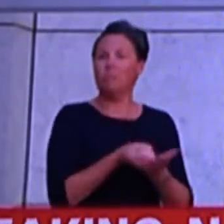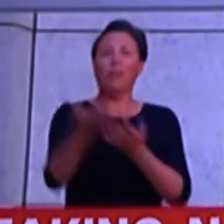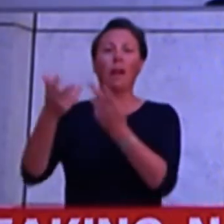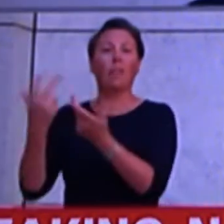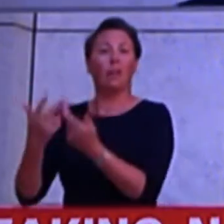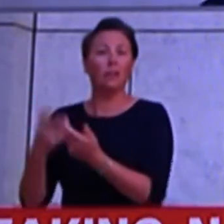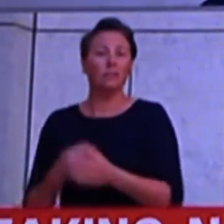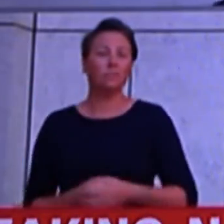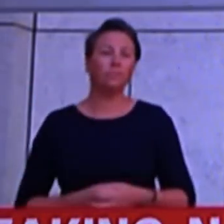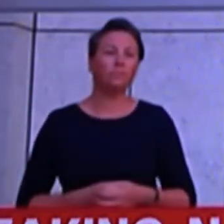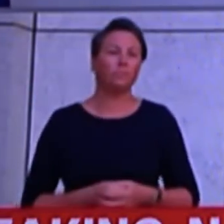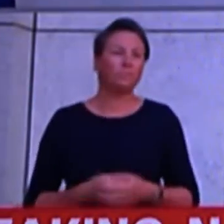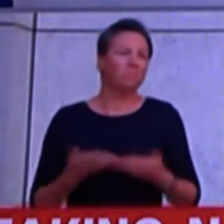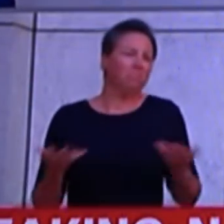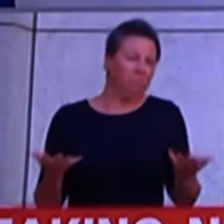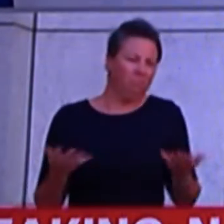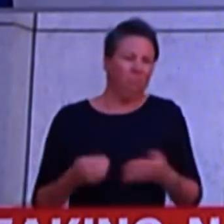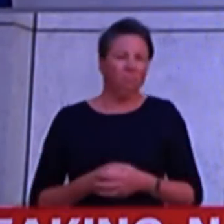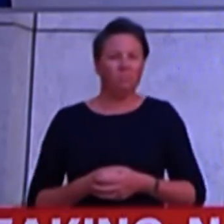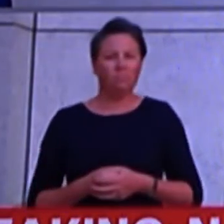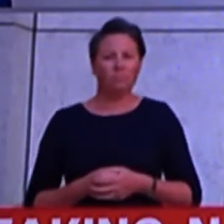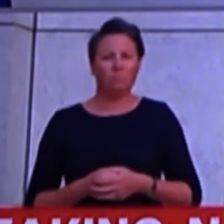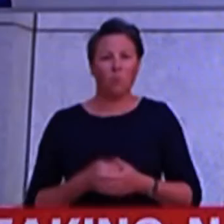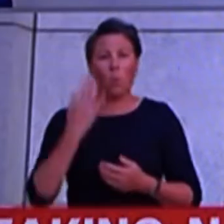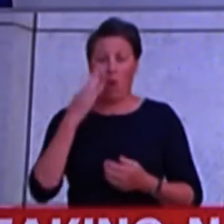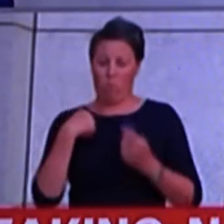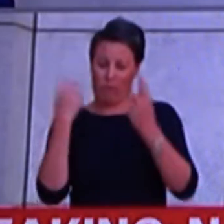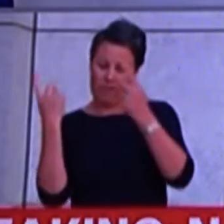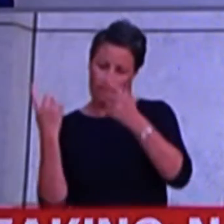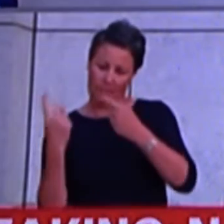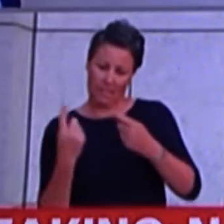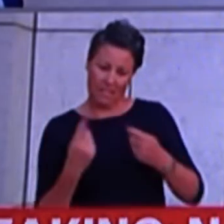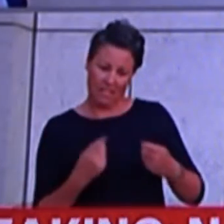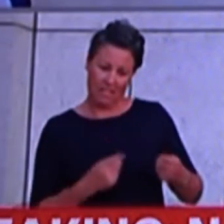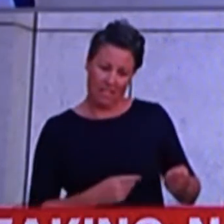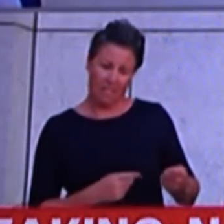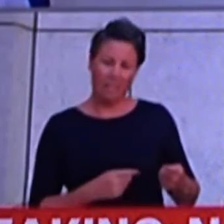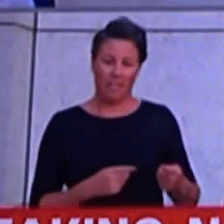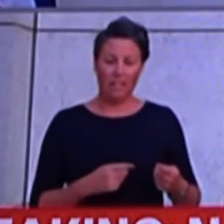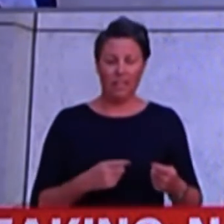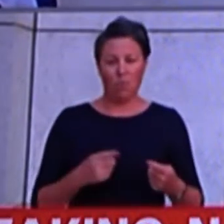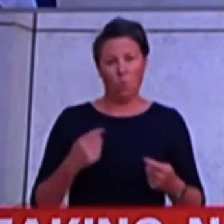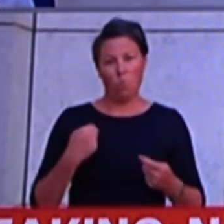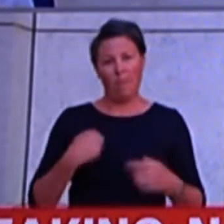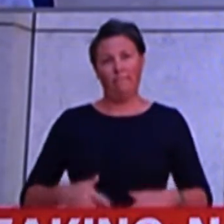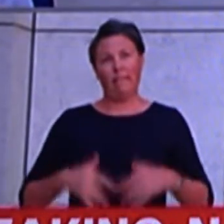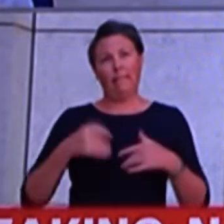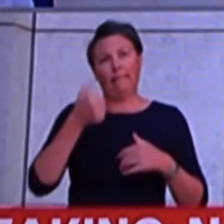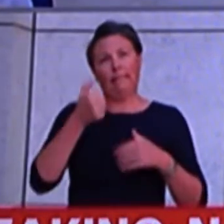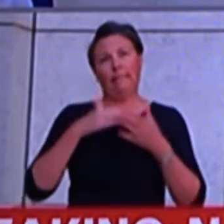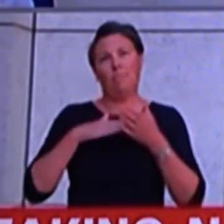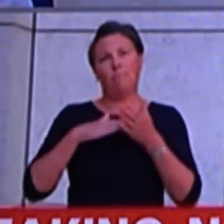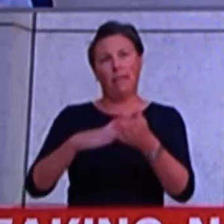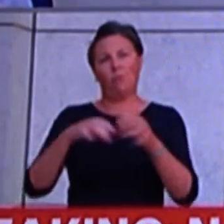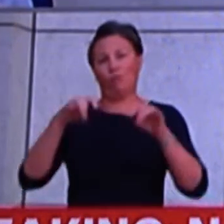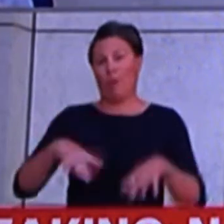we costed this measure, it was based on some 6 million Australians being picked up by JobKeeper. But similarly,